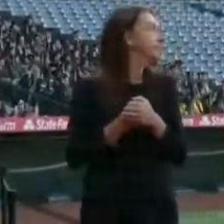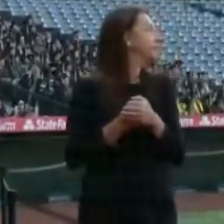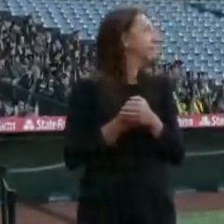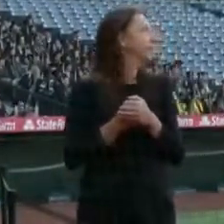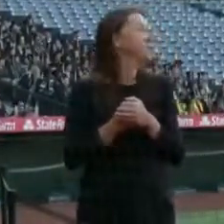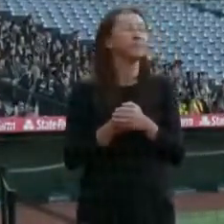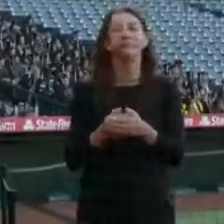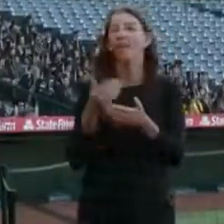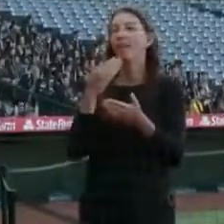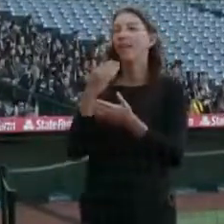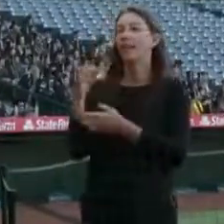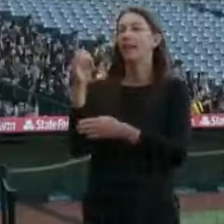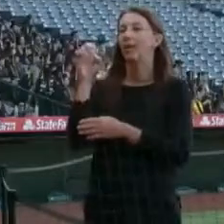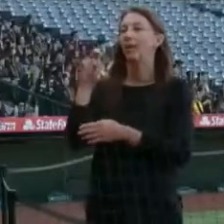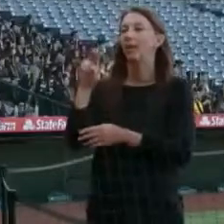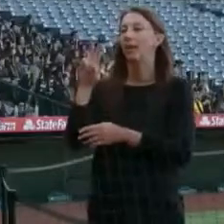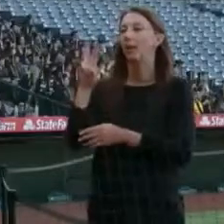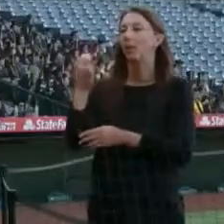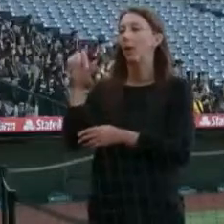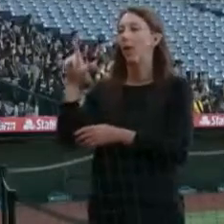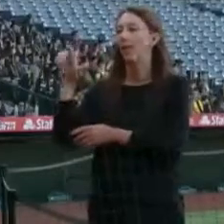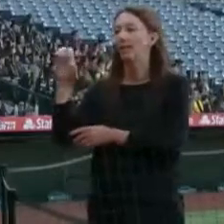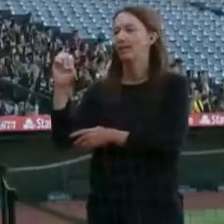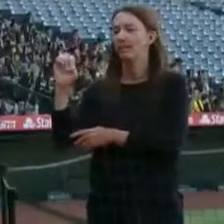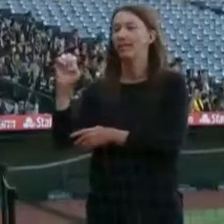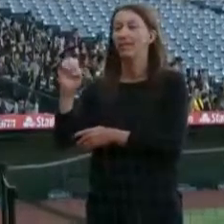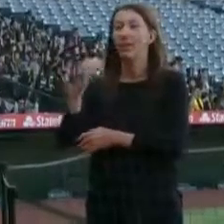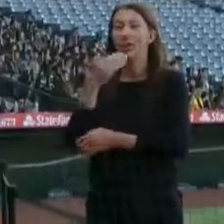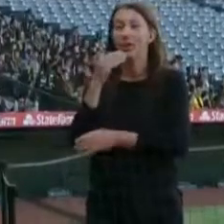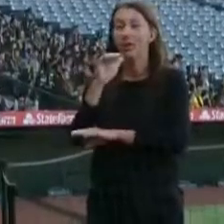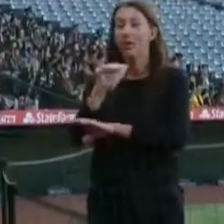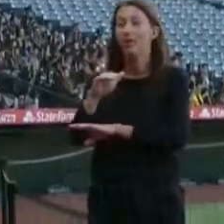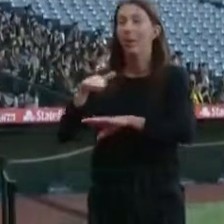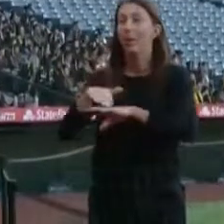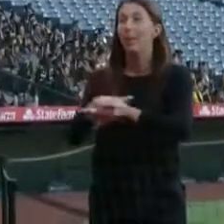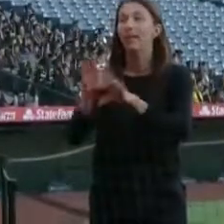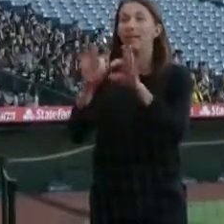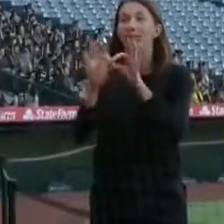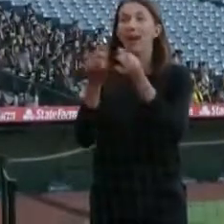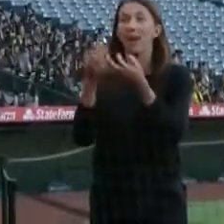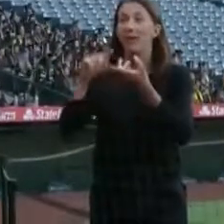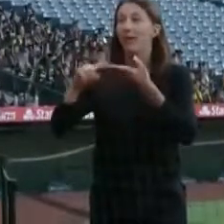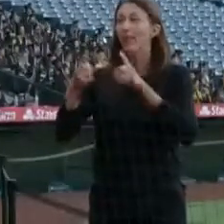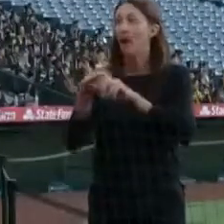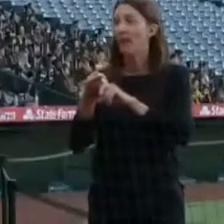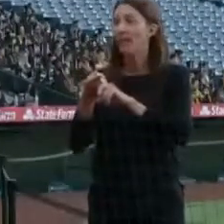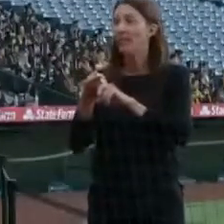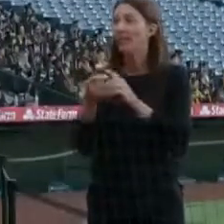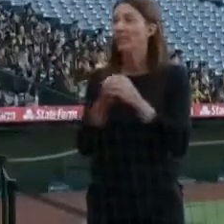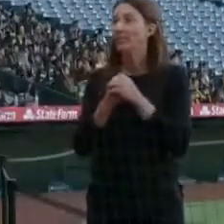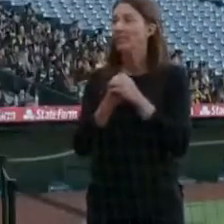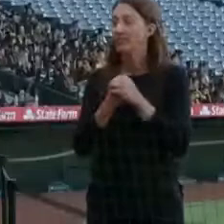Thank you, Dean Wallace. Good evening, Beach family and friends.